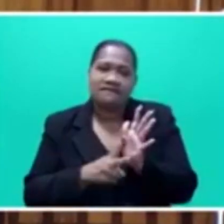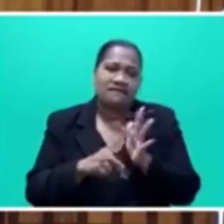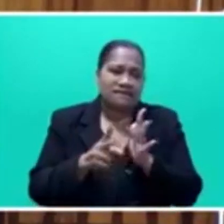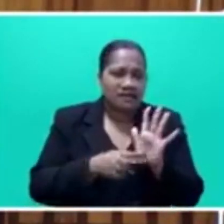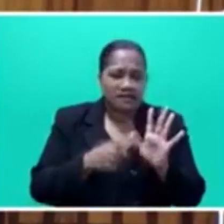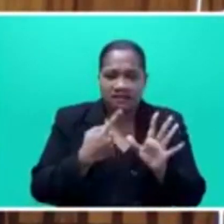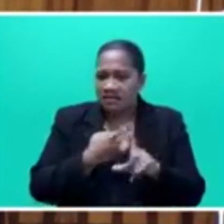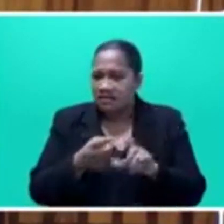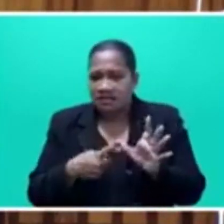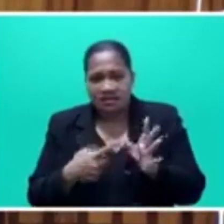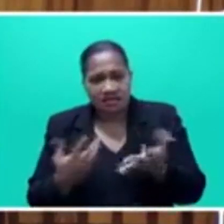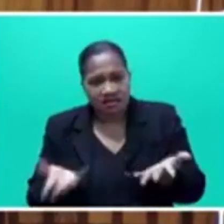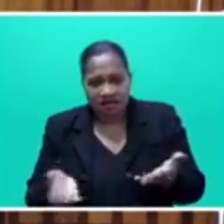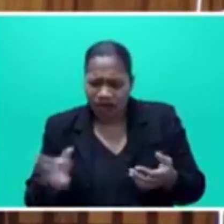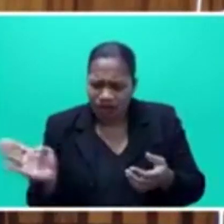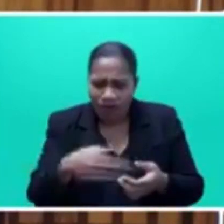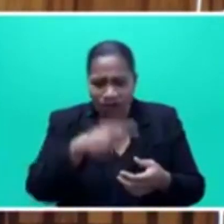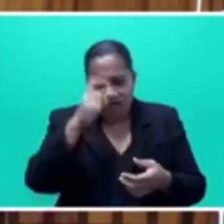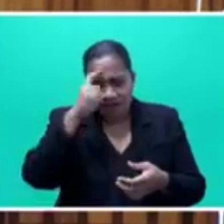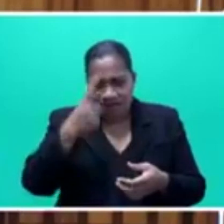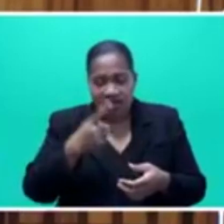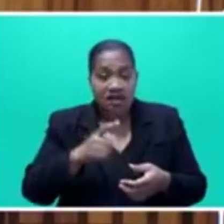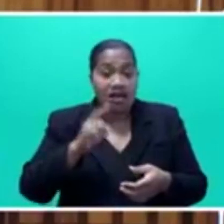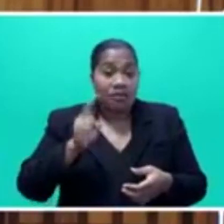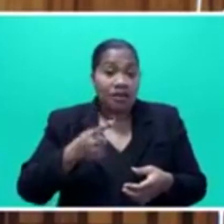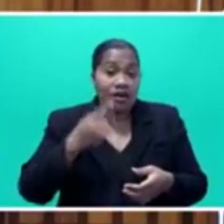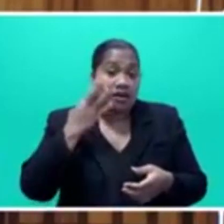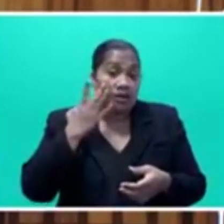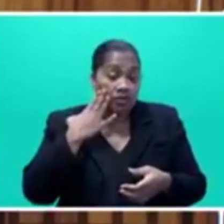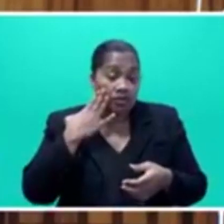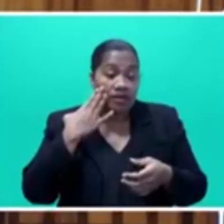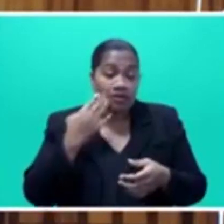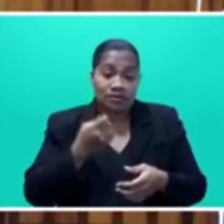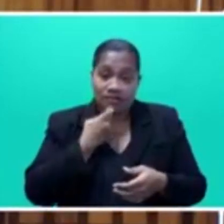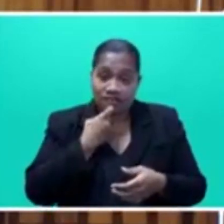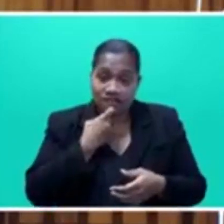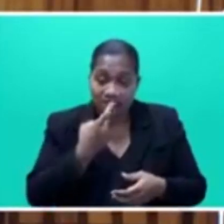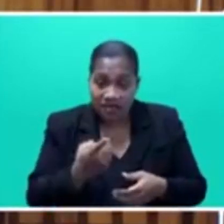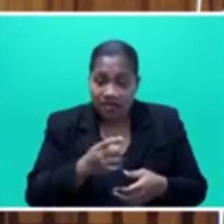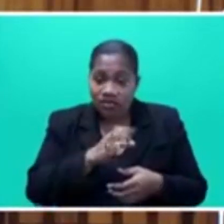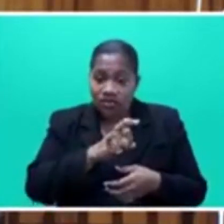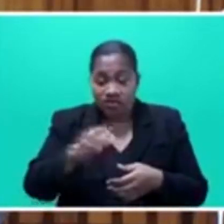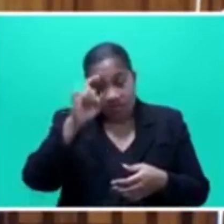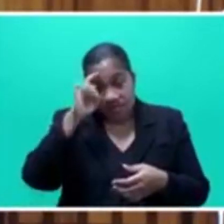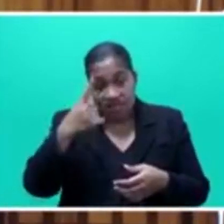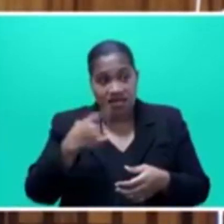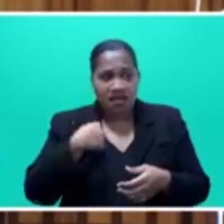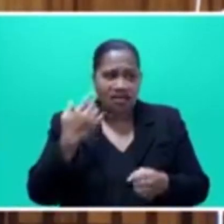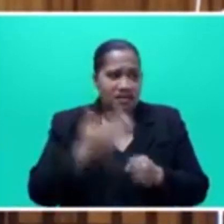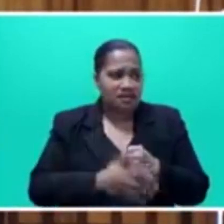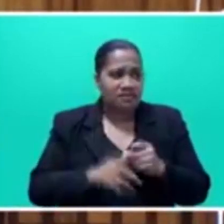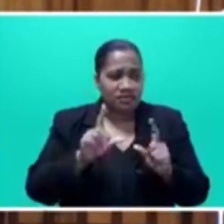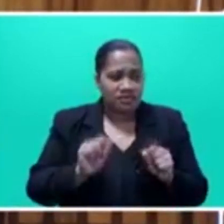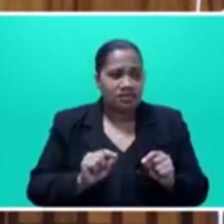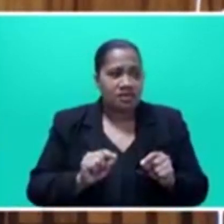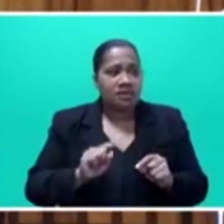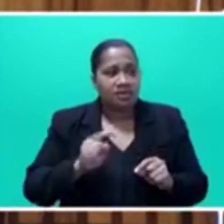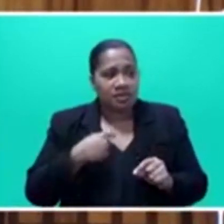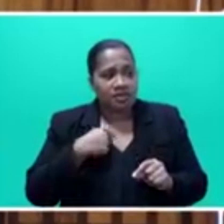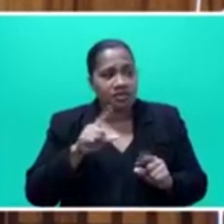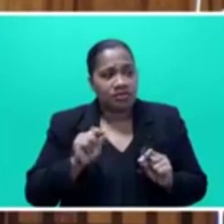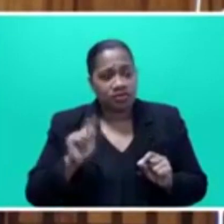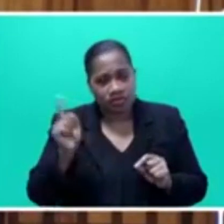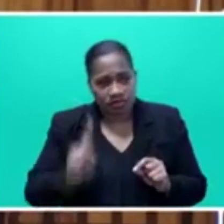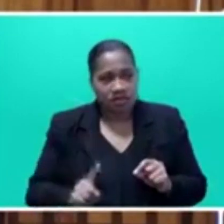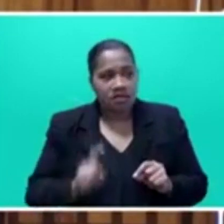It's what you call the lingua franca. But when you break out in stuff you don't understand, in the way, and I've never done this, but I'm going to do it today. If